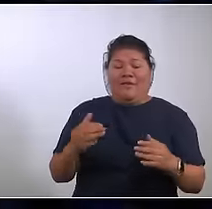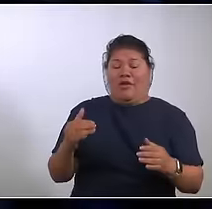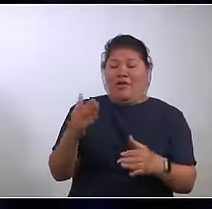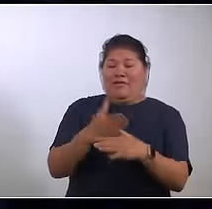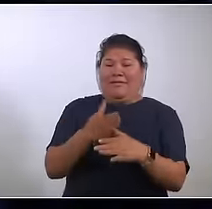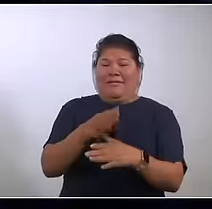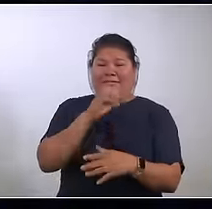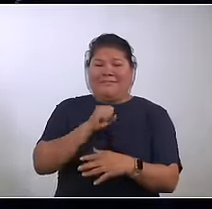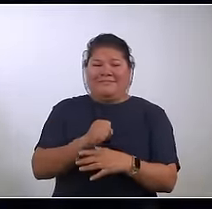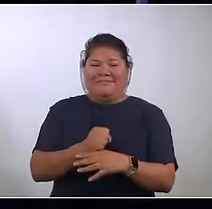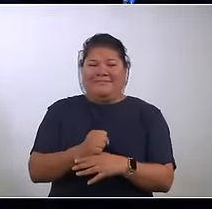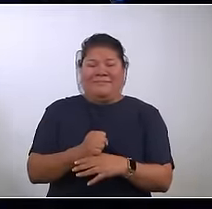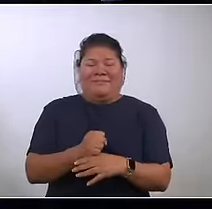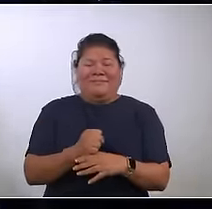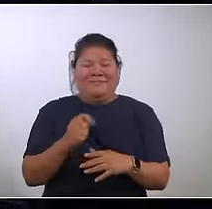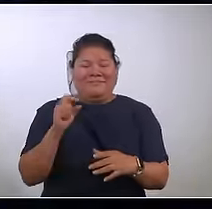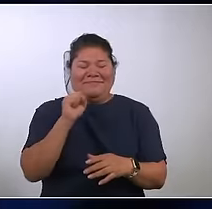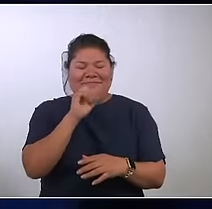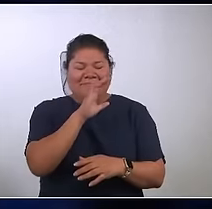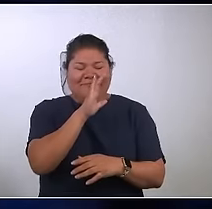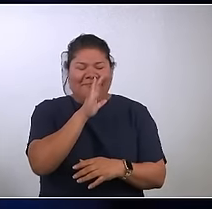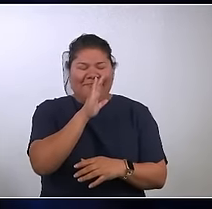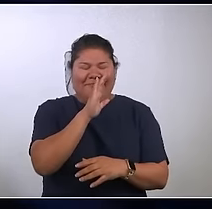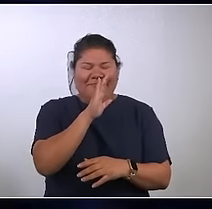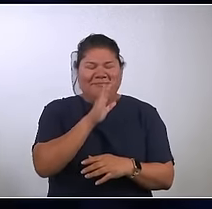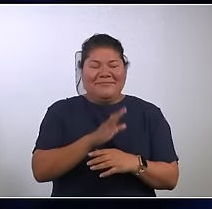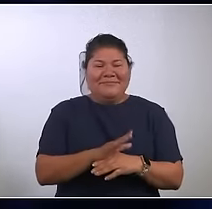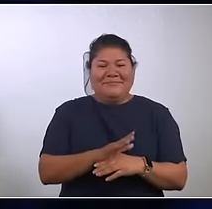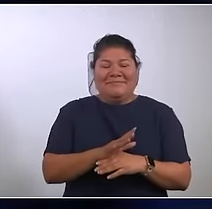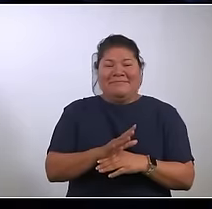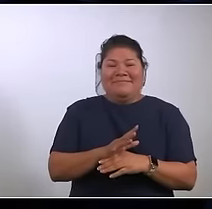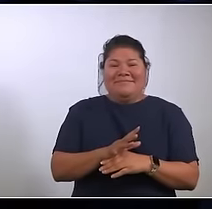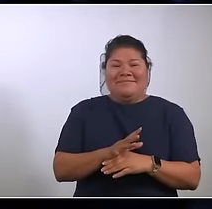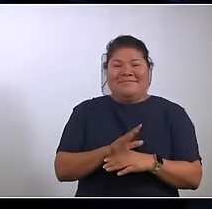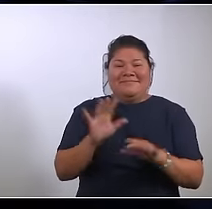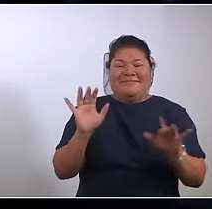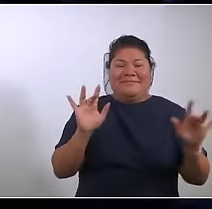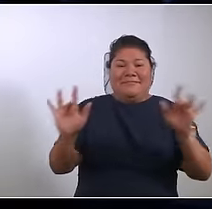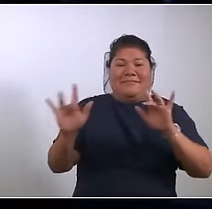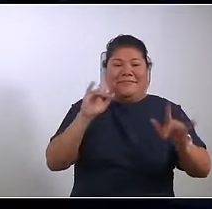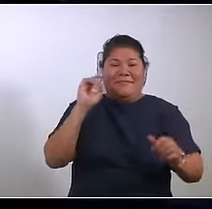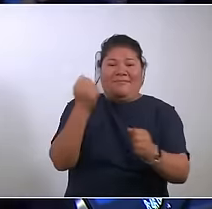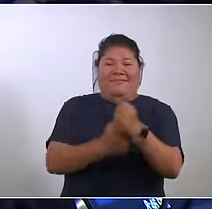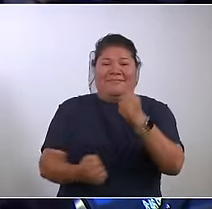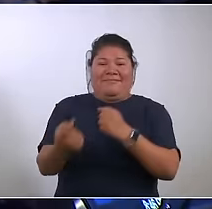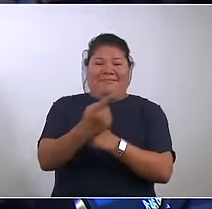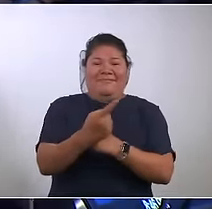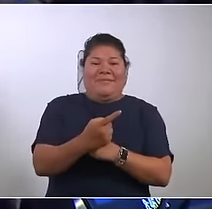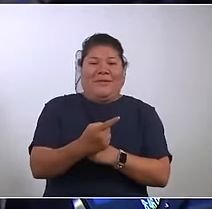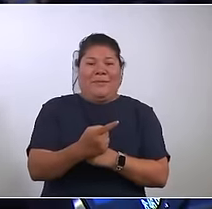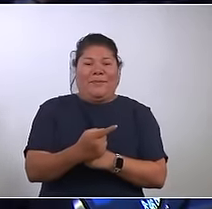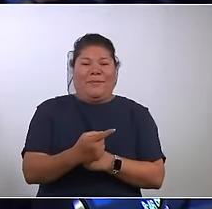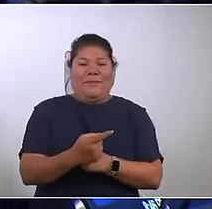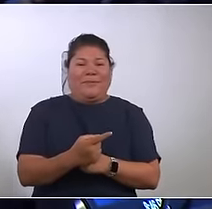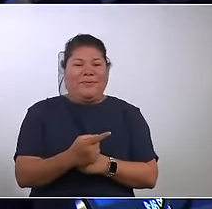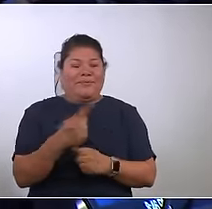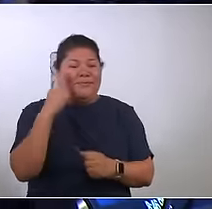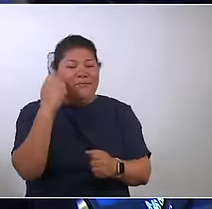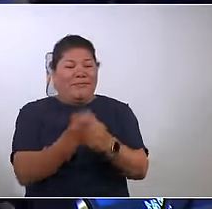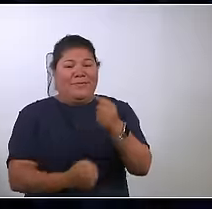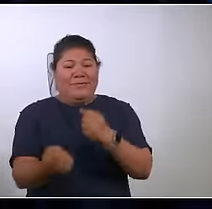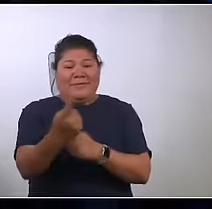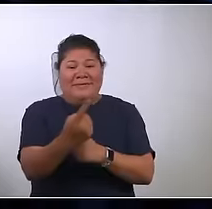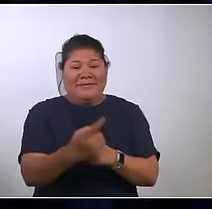middle-aged folks. Es para los ancianos. For the elderly. Este mover de Dios es para todos. This move of God is for everybody.